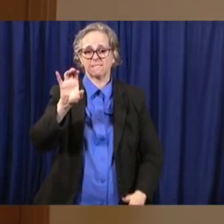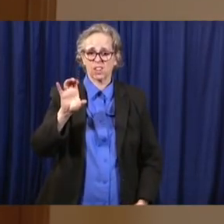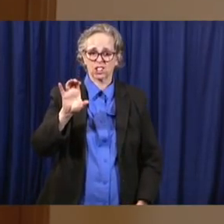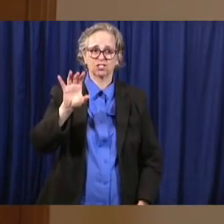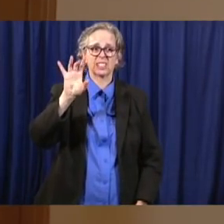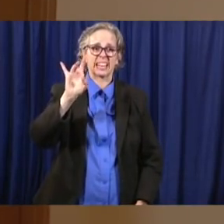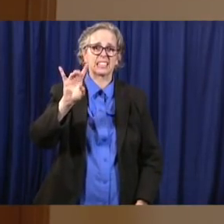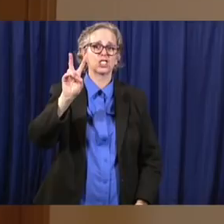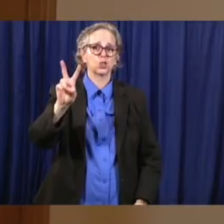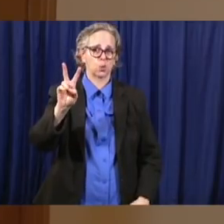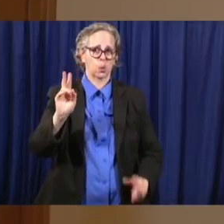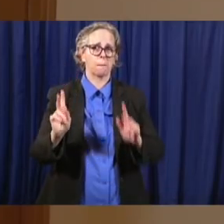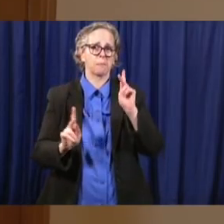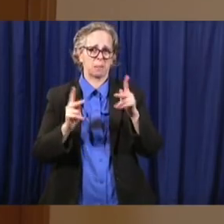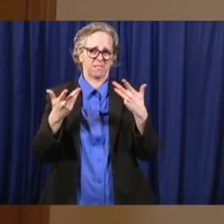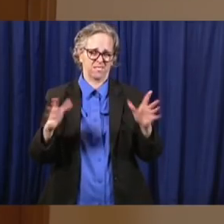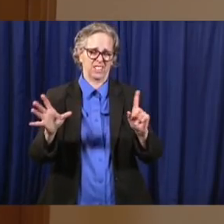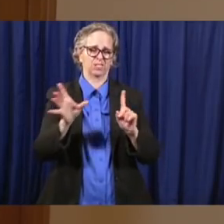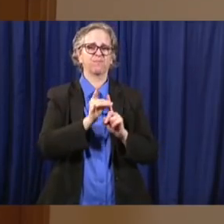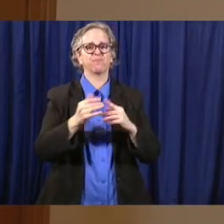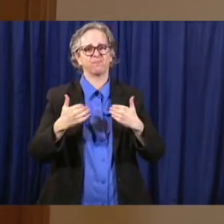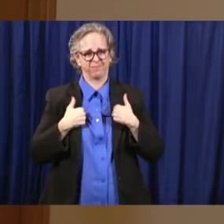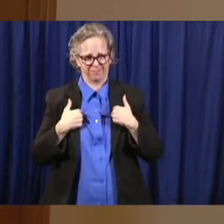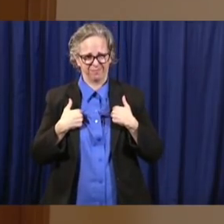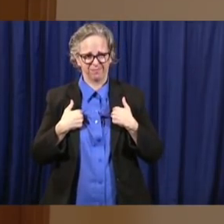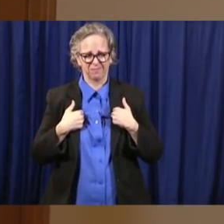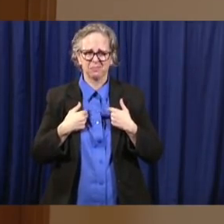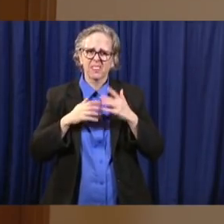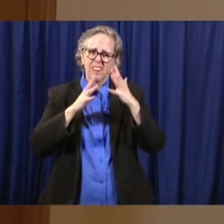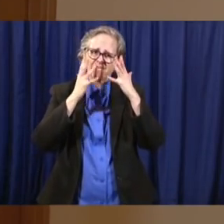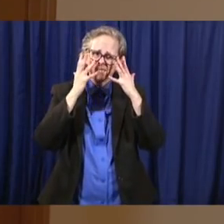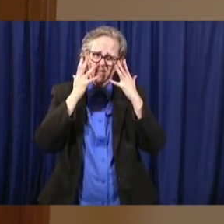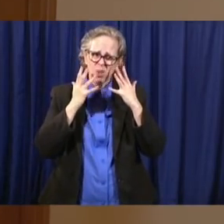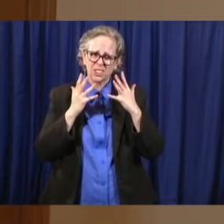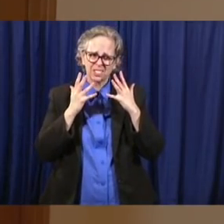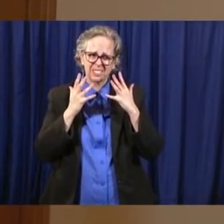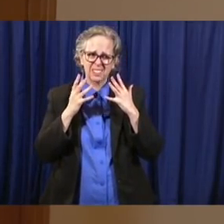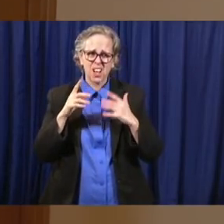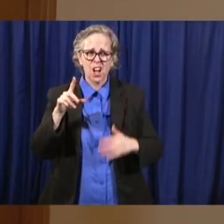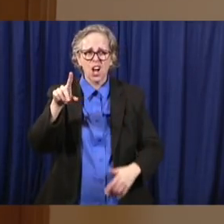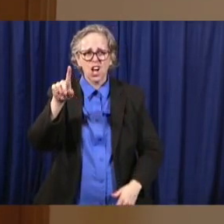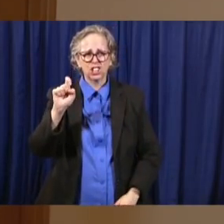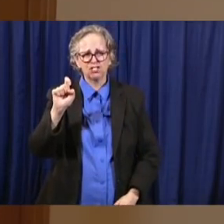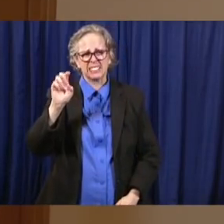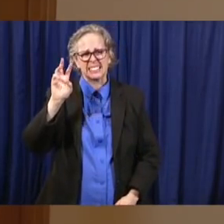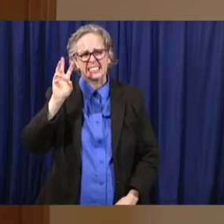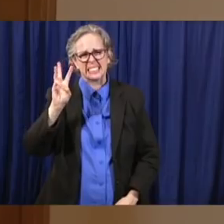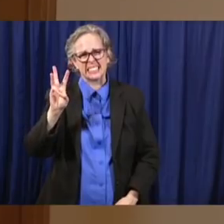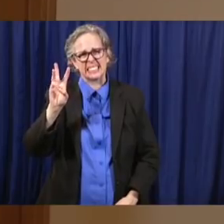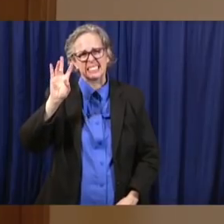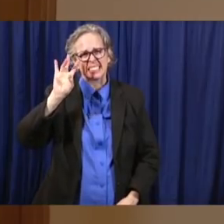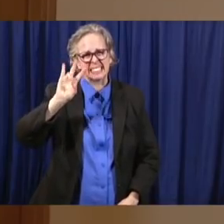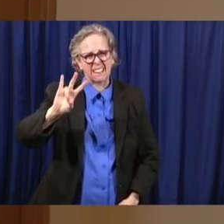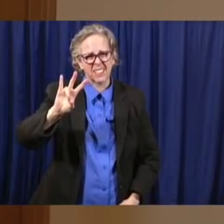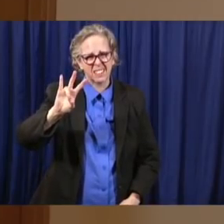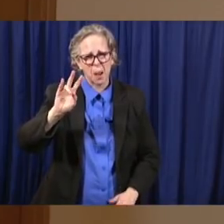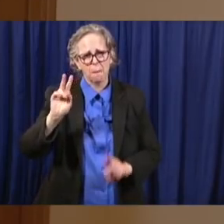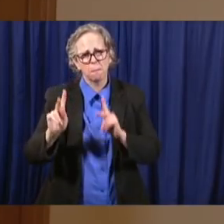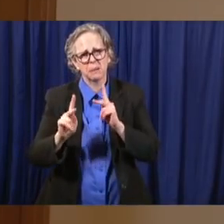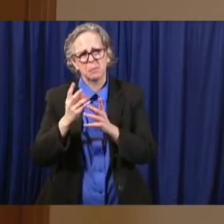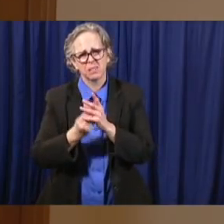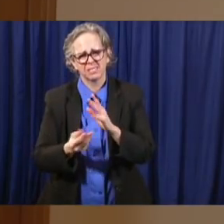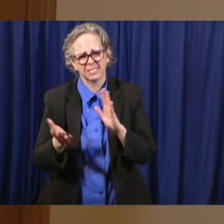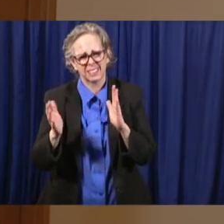4,782 cases, and unfortunately, we have now seen 167 deaths in the state